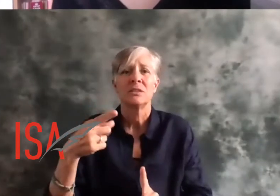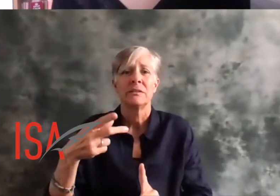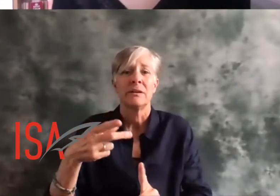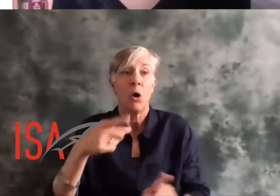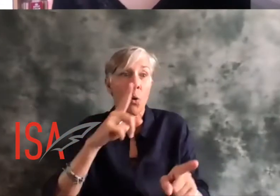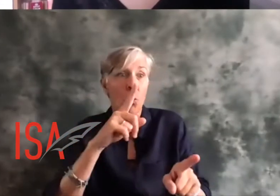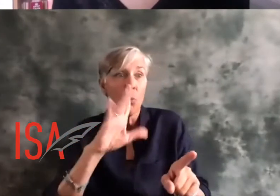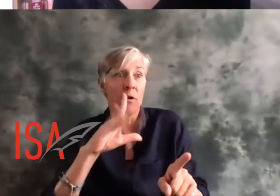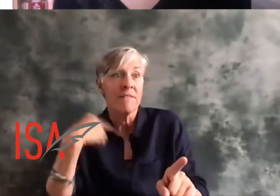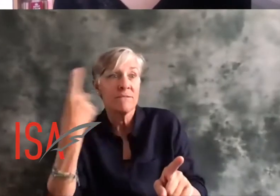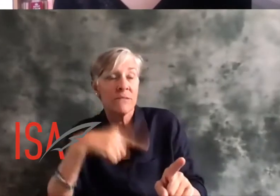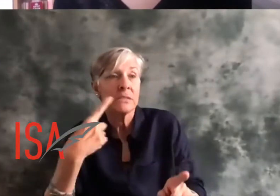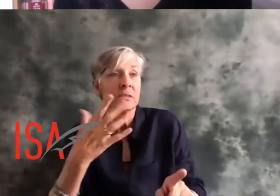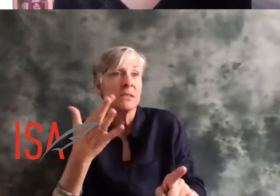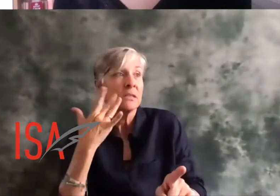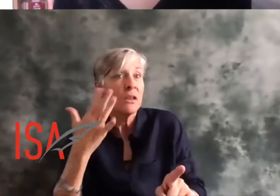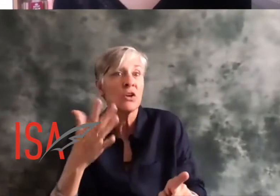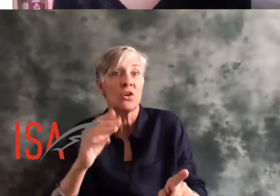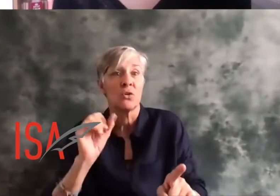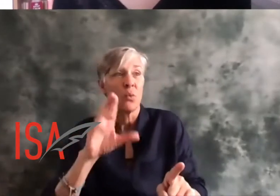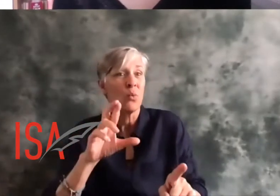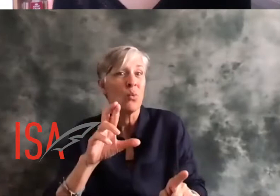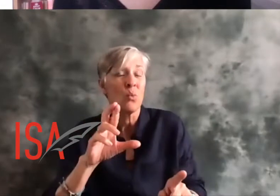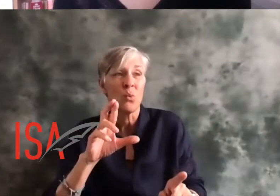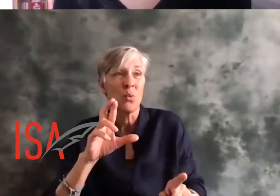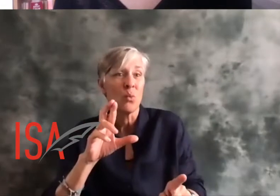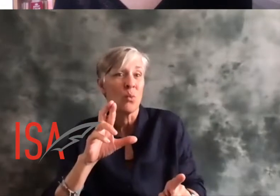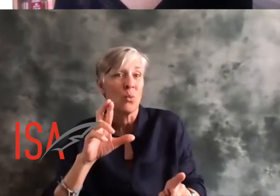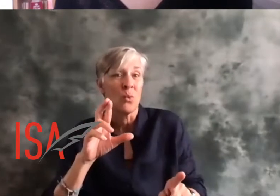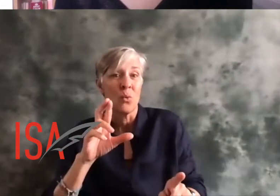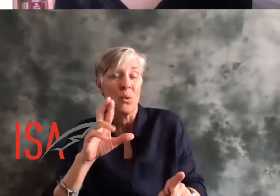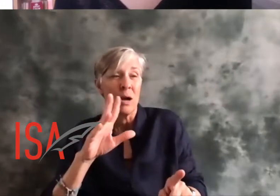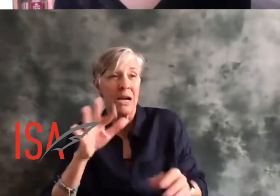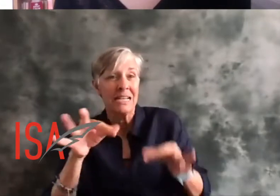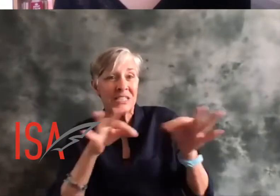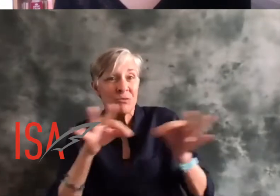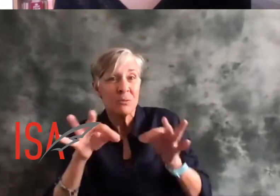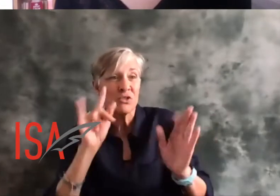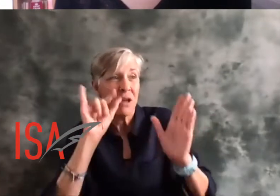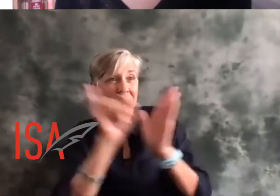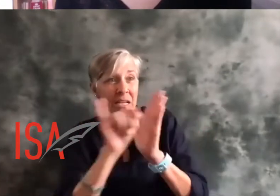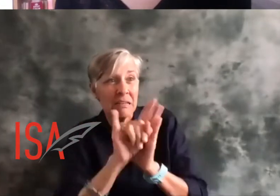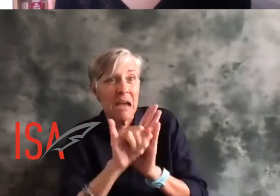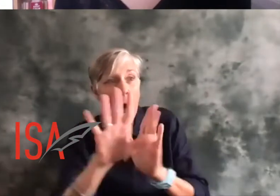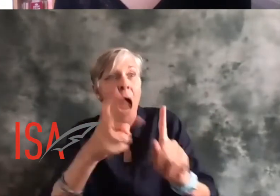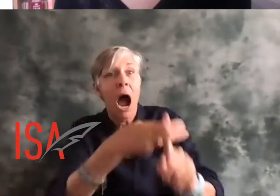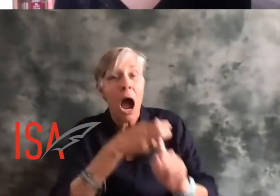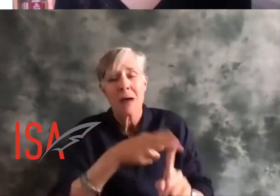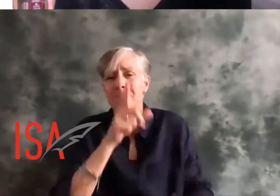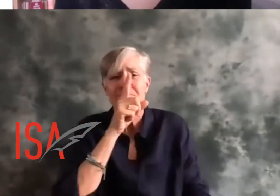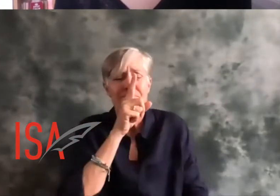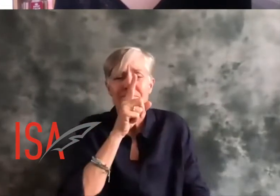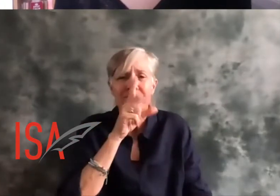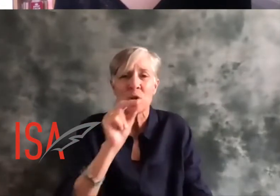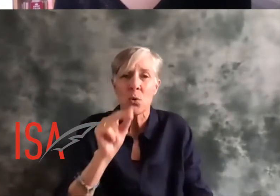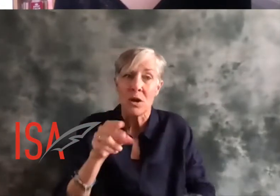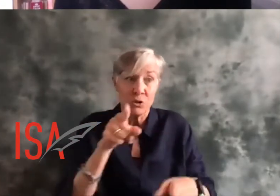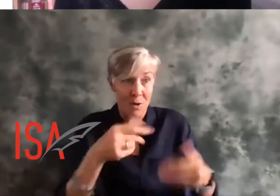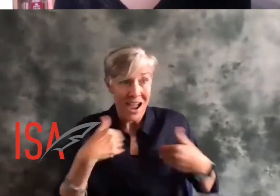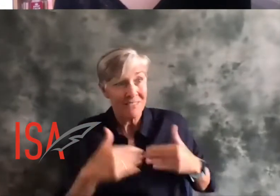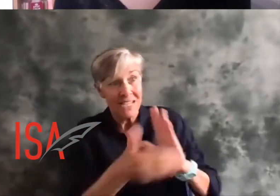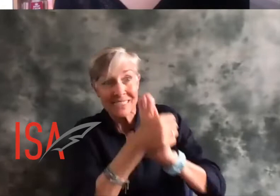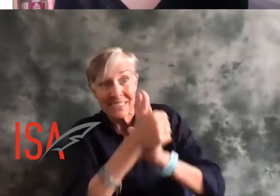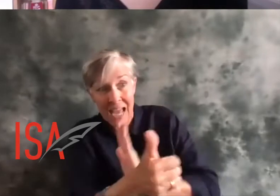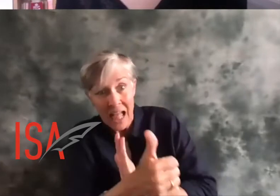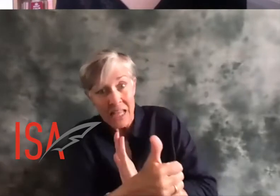of a face or because of a description or an identification. It's just allowing talent to be able to